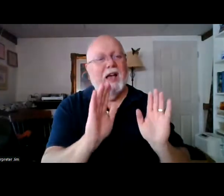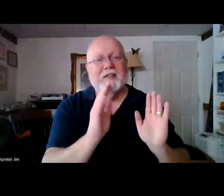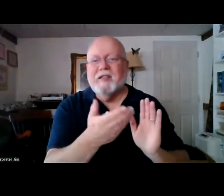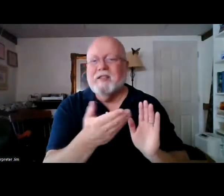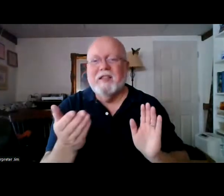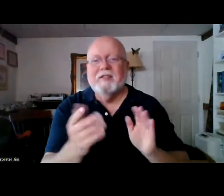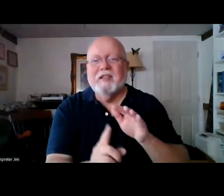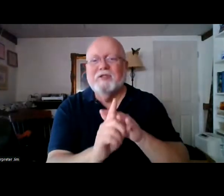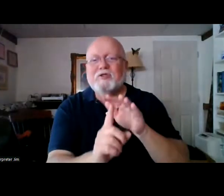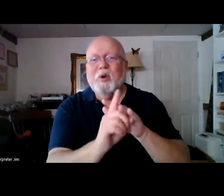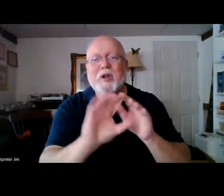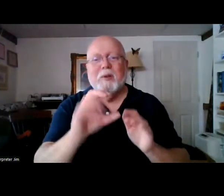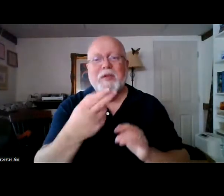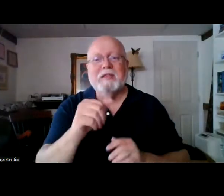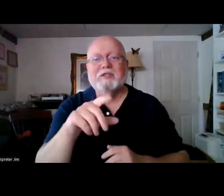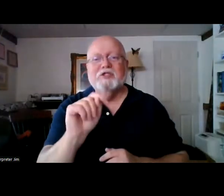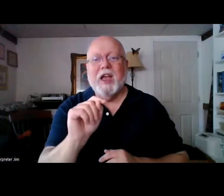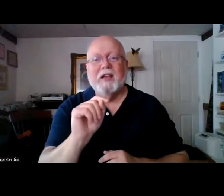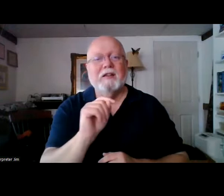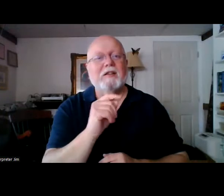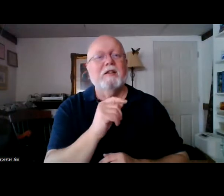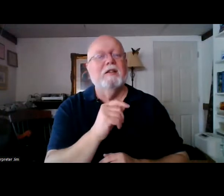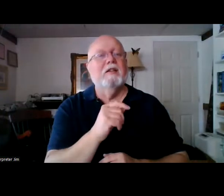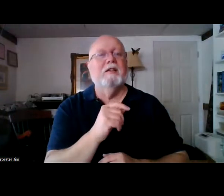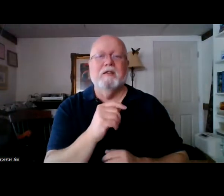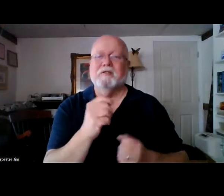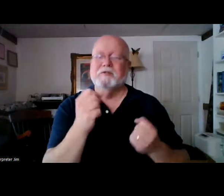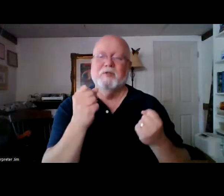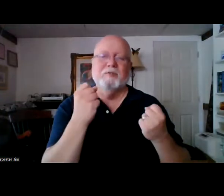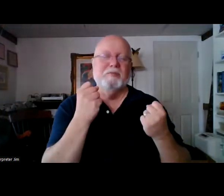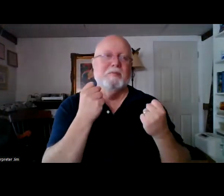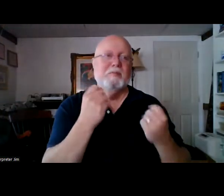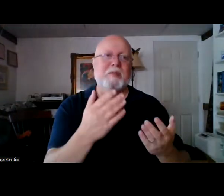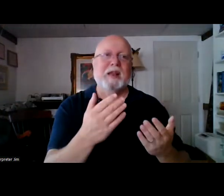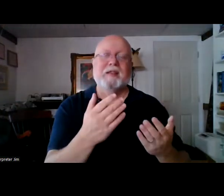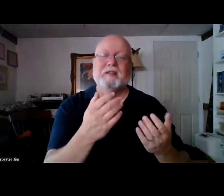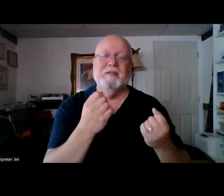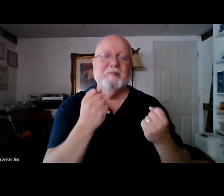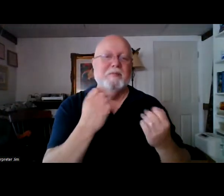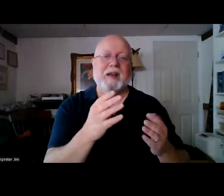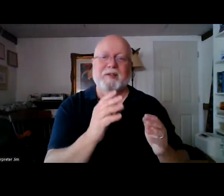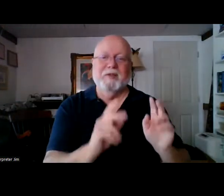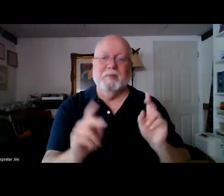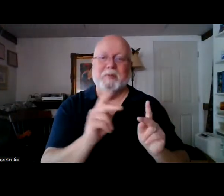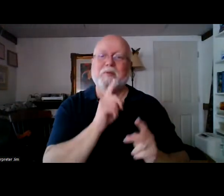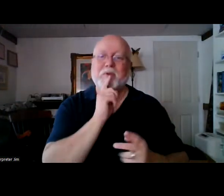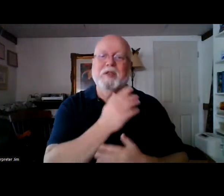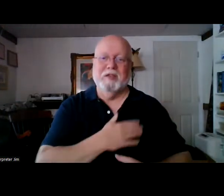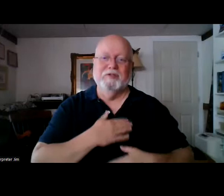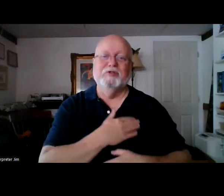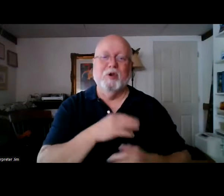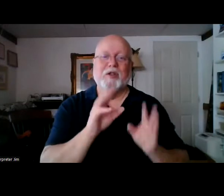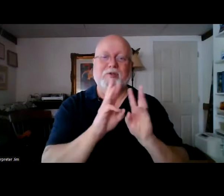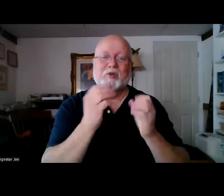thank you. This has been very informative. And a lot of the attendees have so that they've enjoyed the conference, the session so